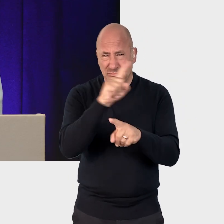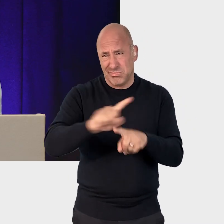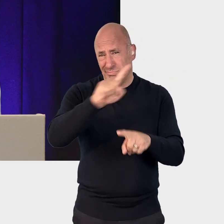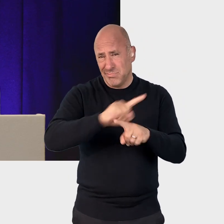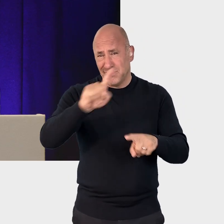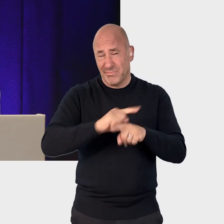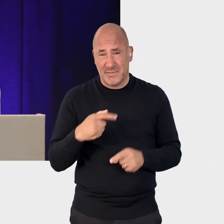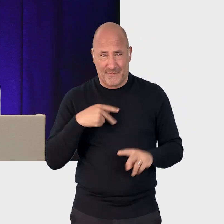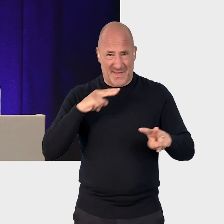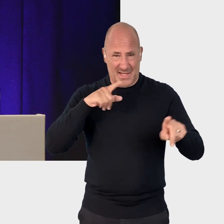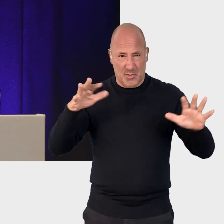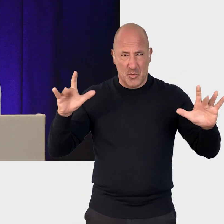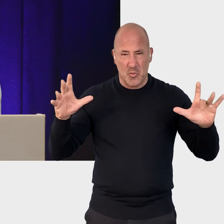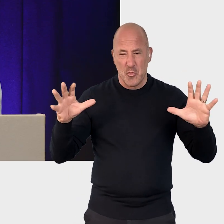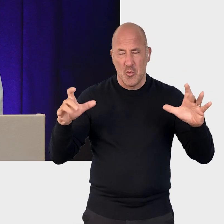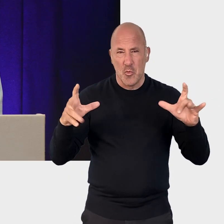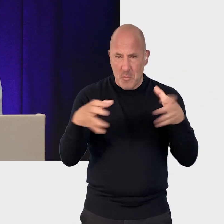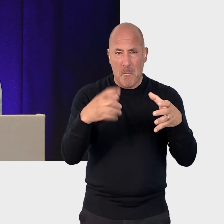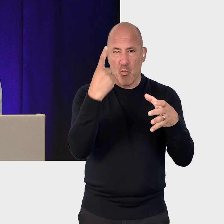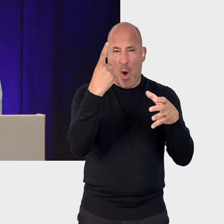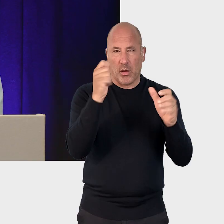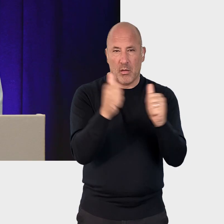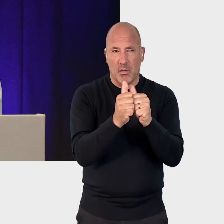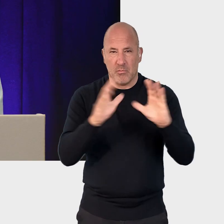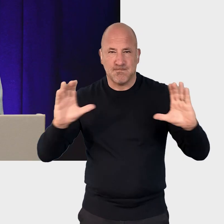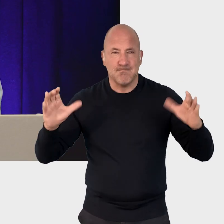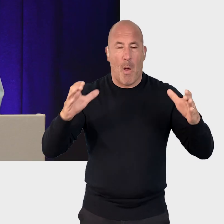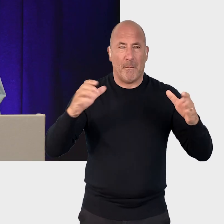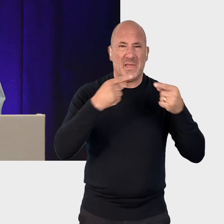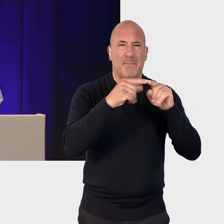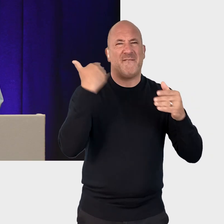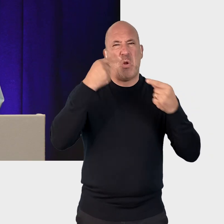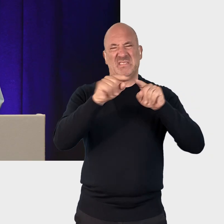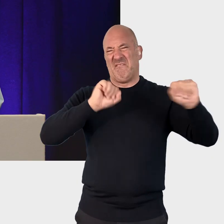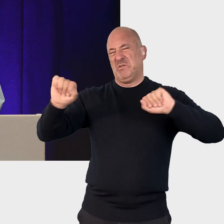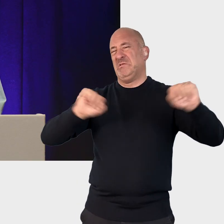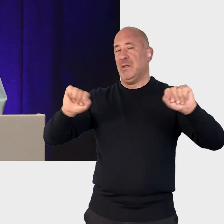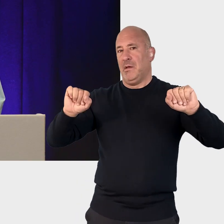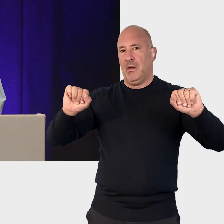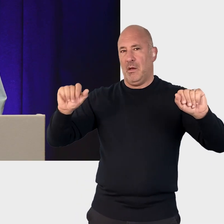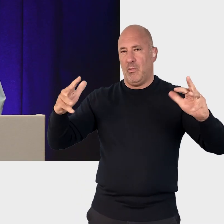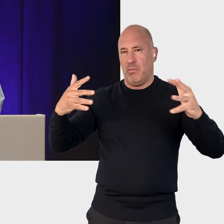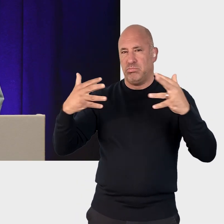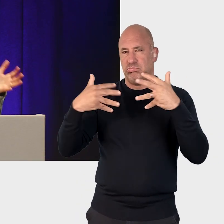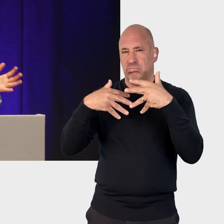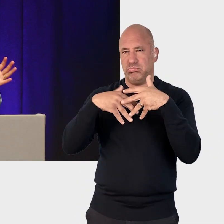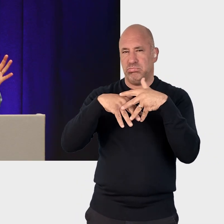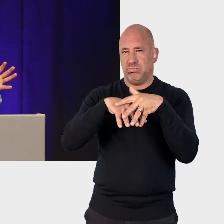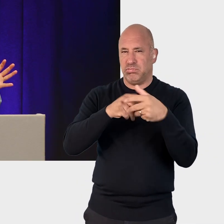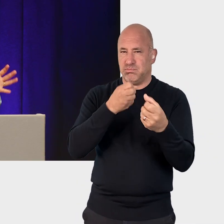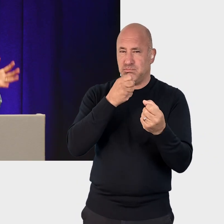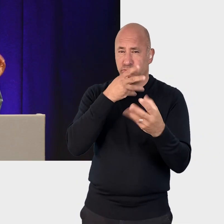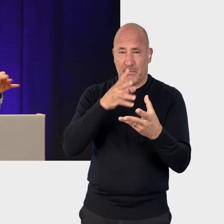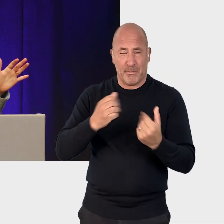values, for the work, for their city, week on week, feeling them forging into one company, the differences that might previously have